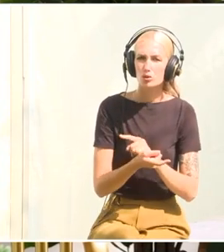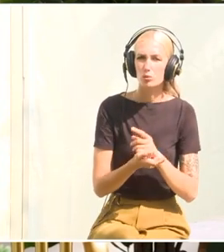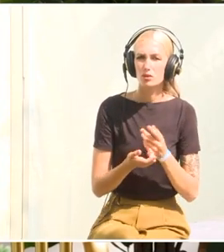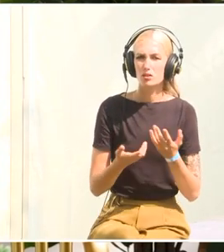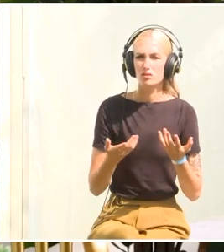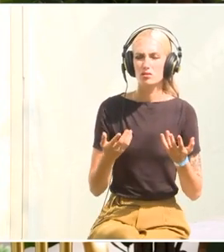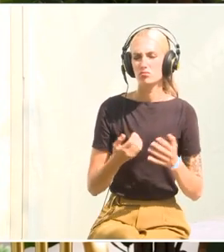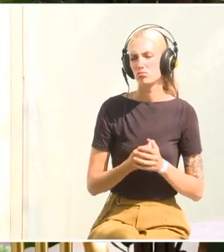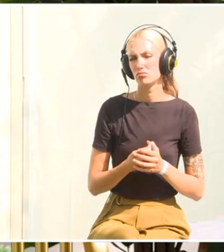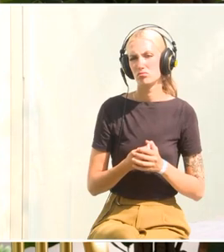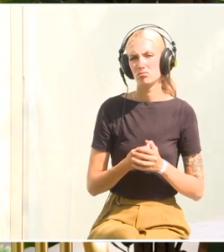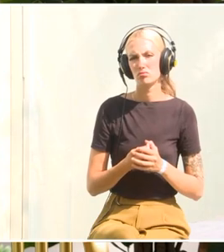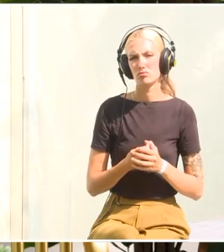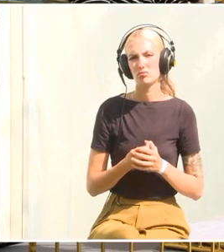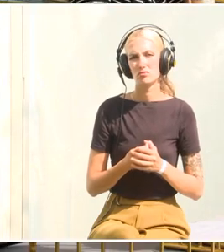the digital transition?